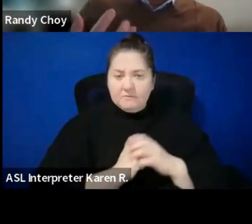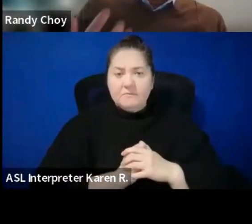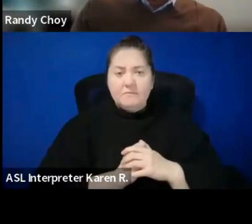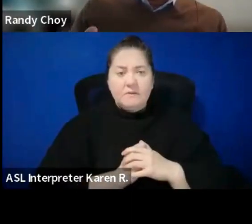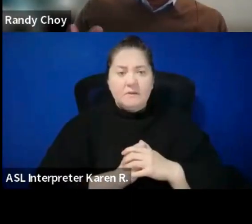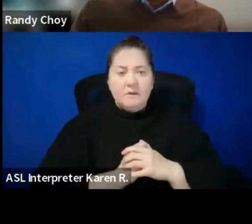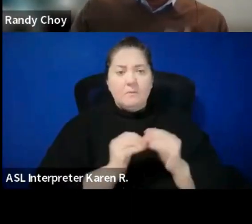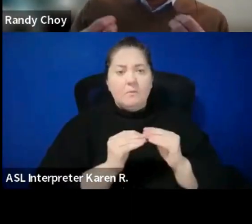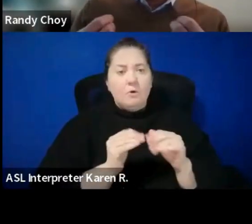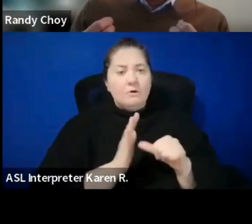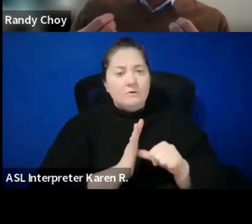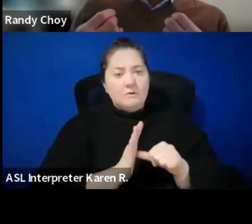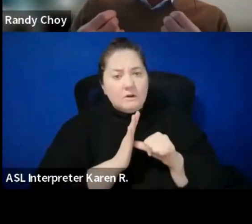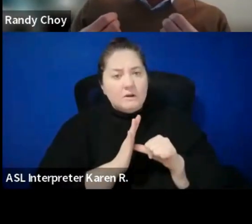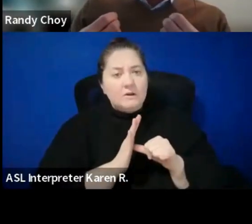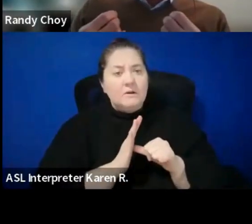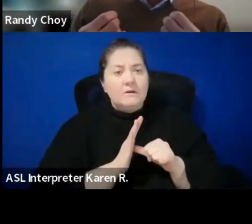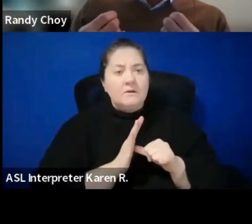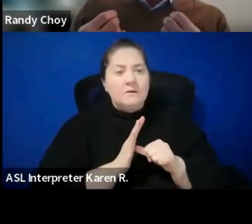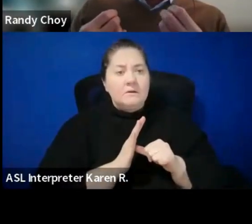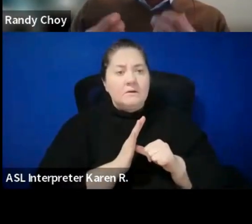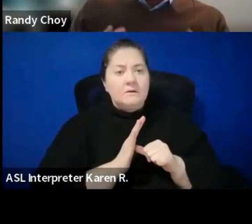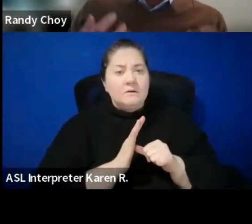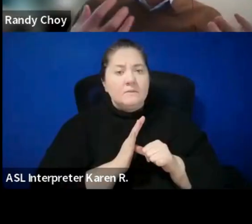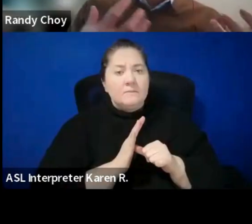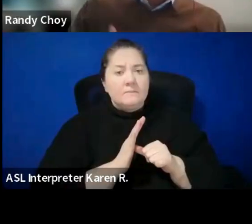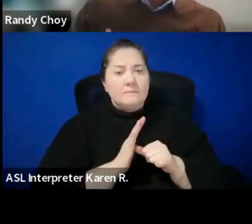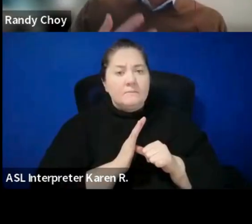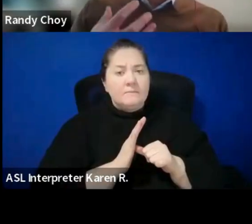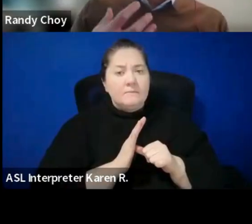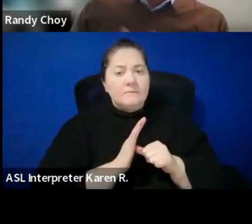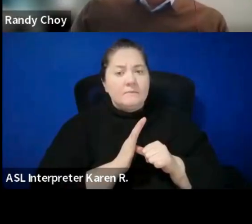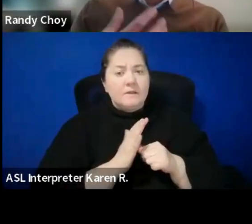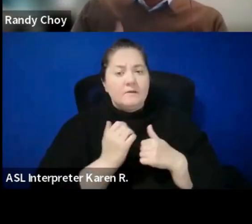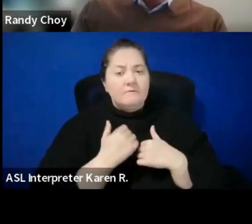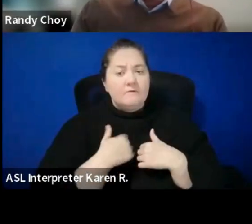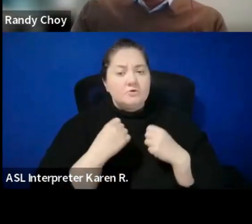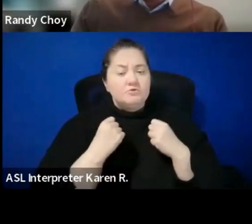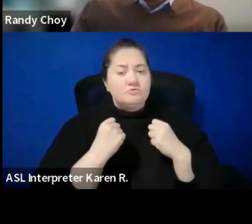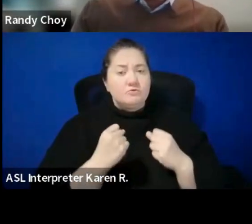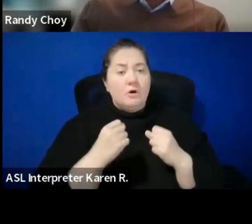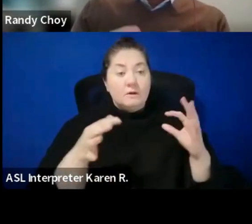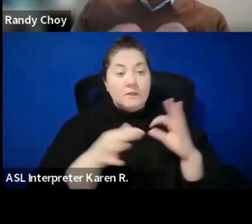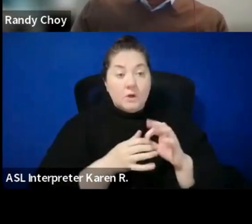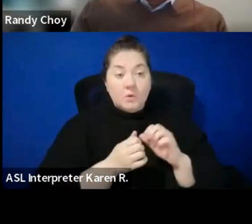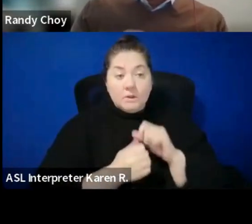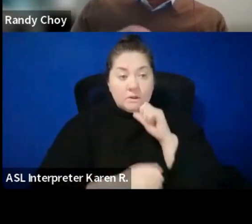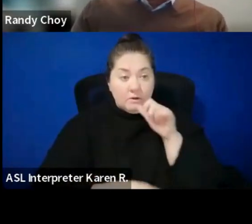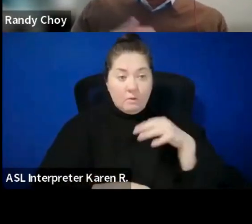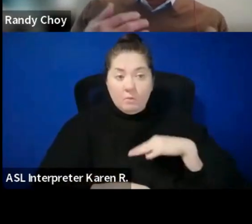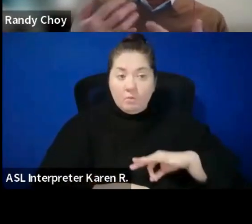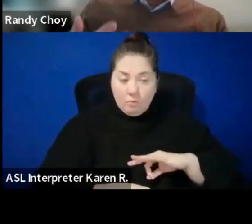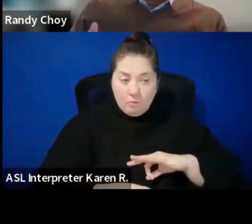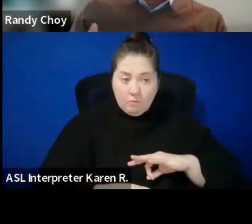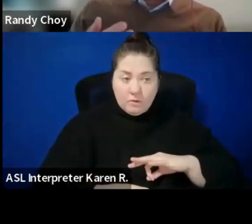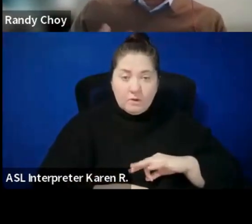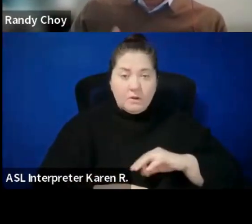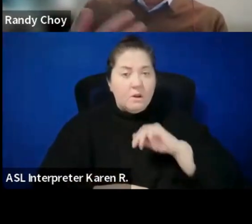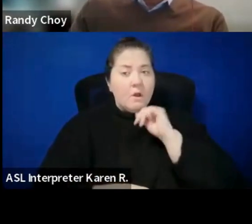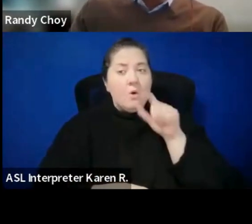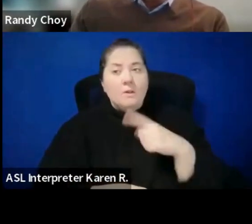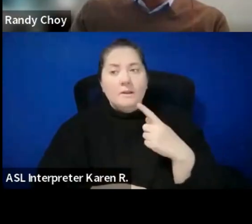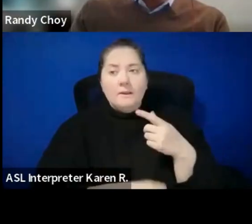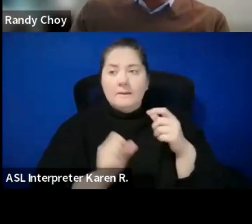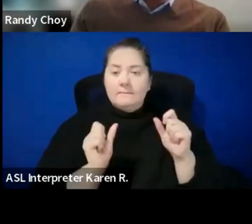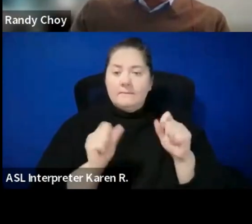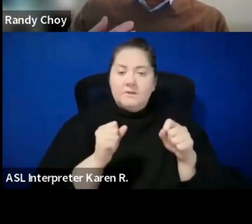putting more of an emphasis on having stronger connections with nonprofits, in the sense not just in a potential